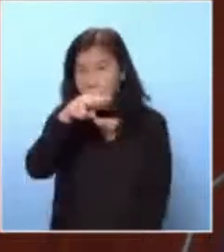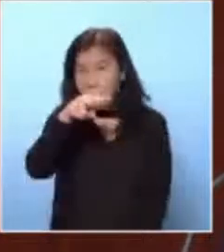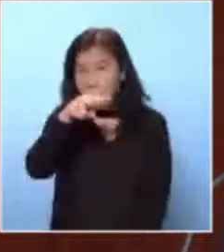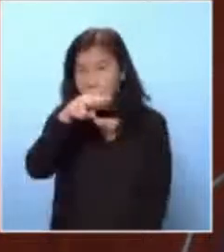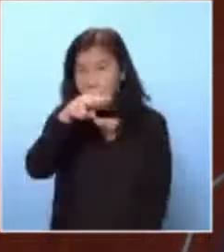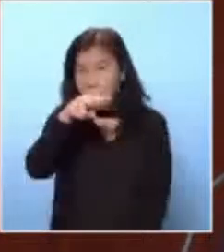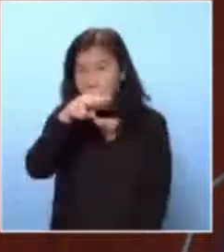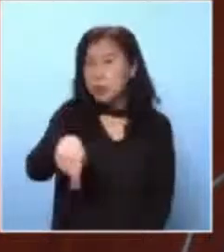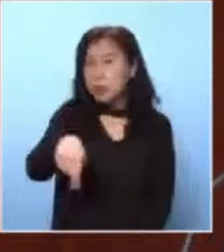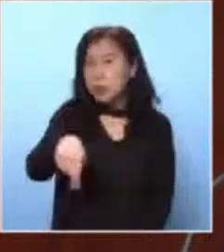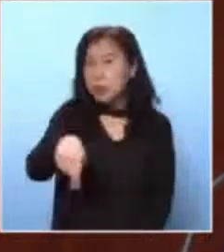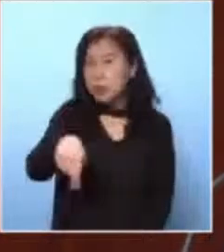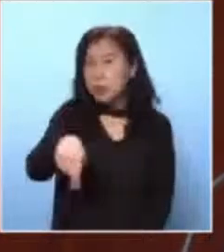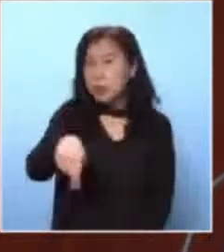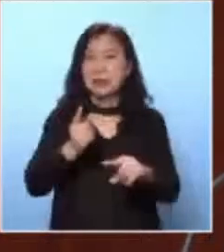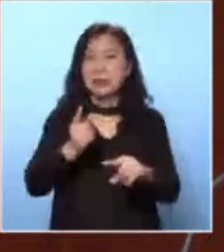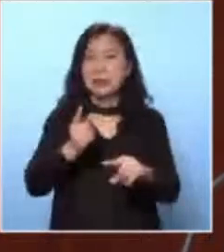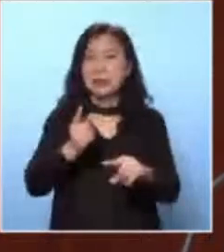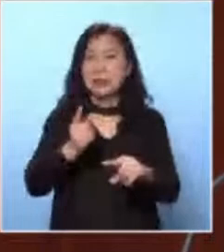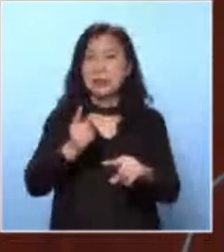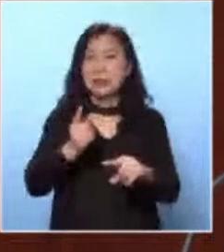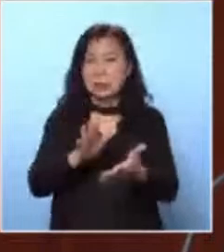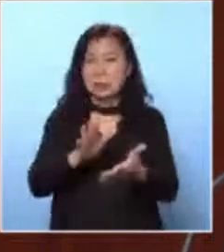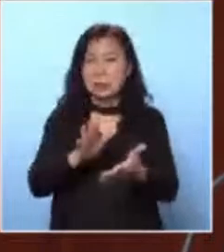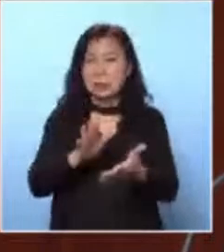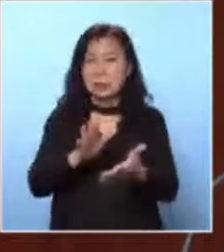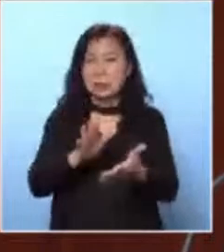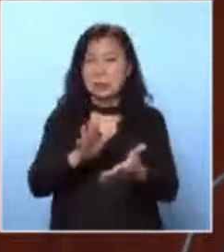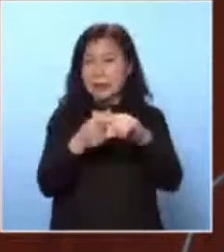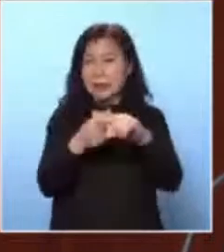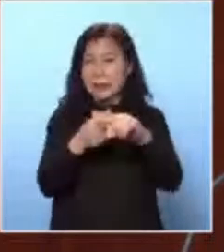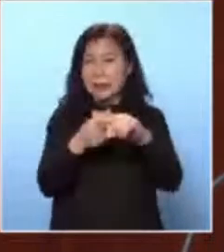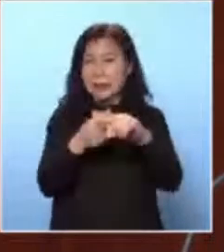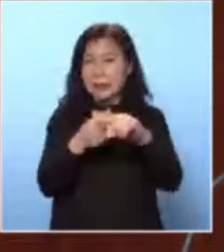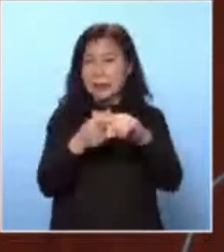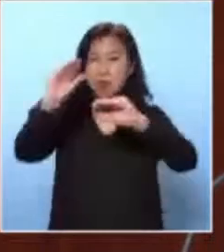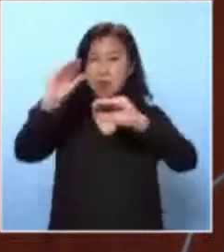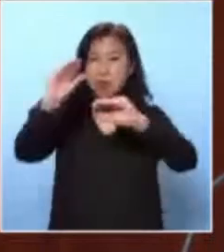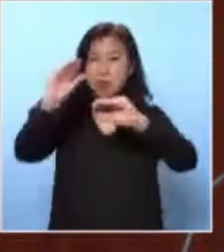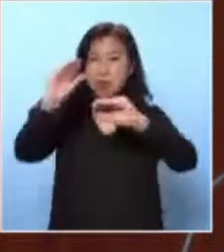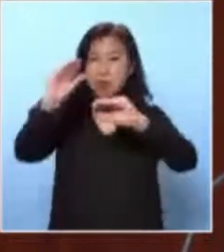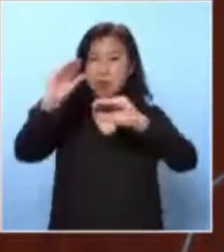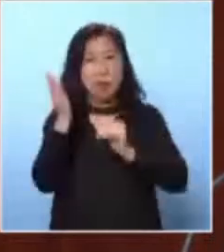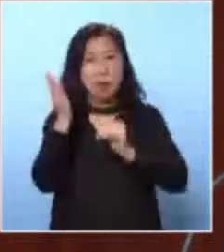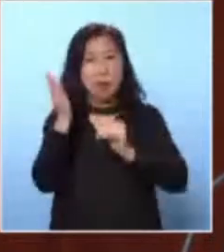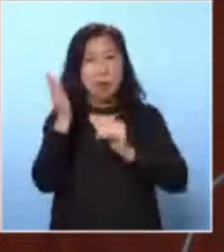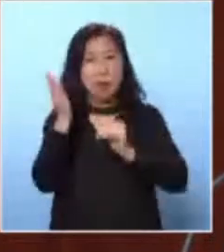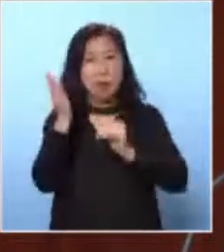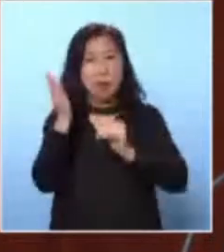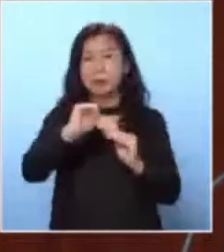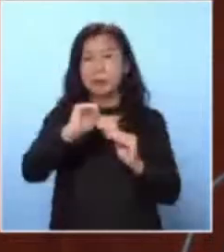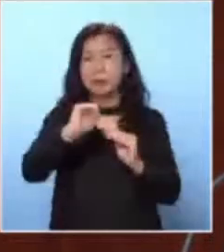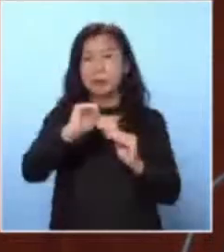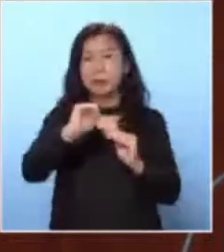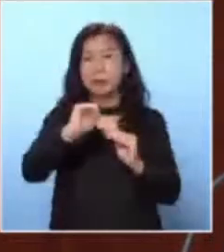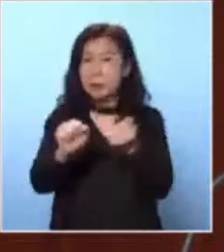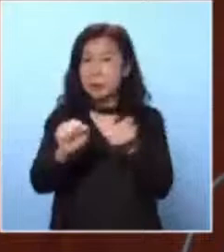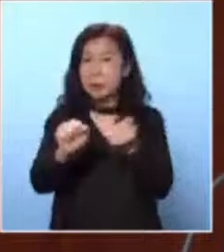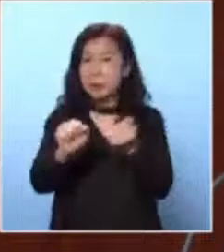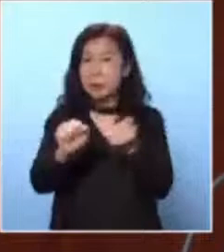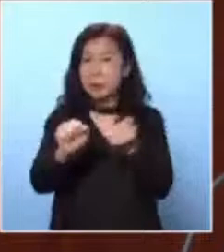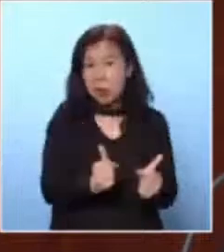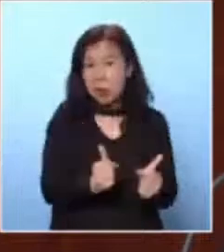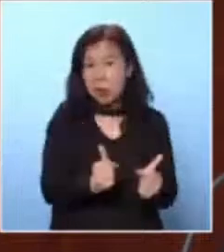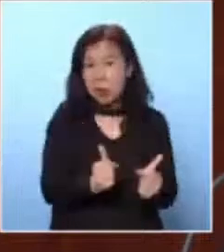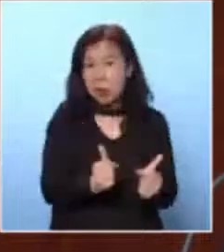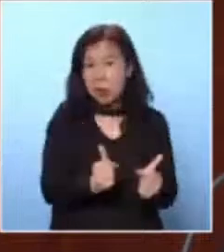We have identified sufficient land to meet housing demands in the coming 10 years, resolving the long-term housing shortage.